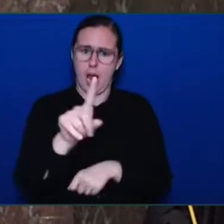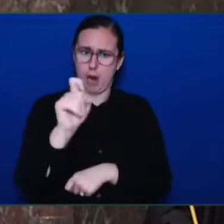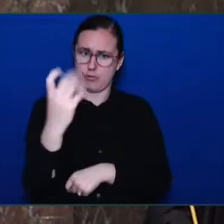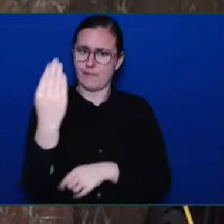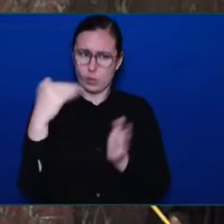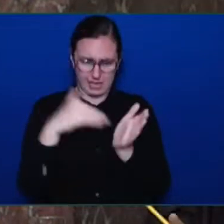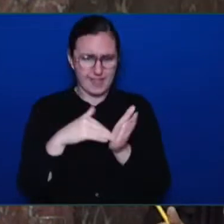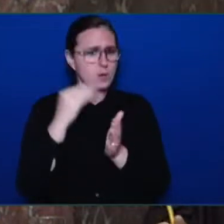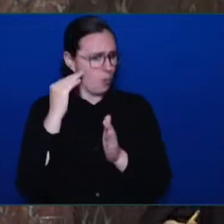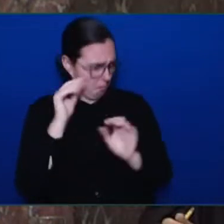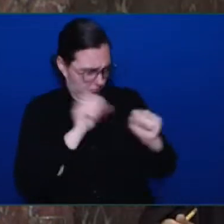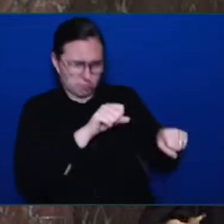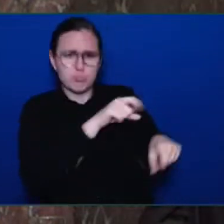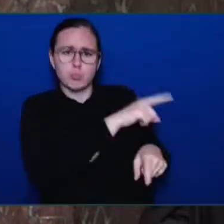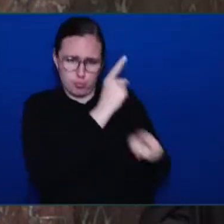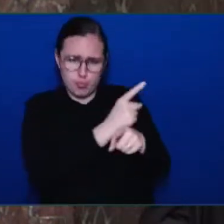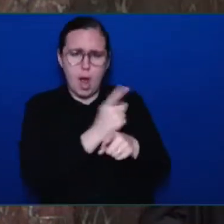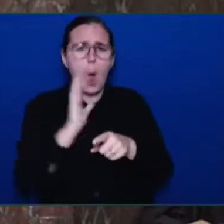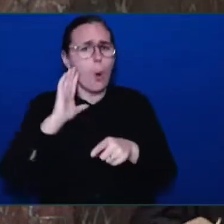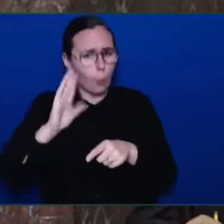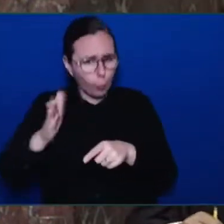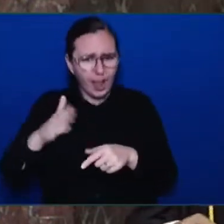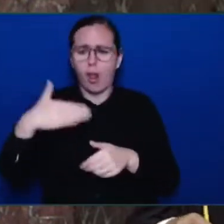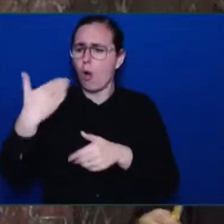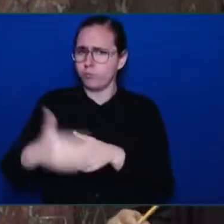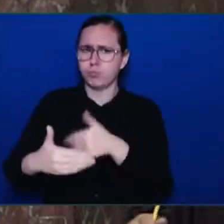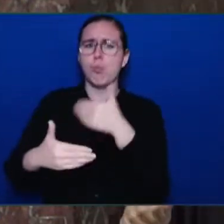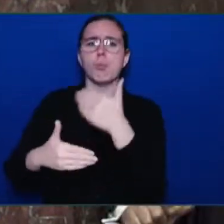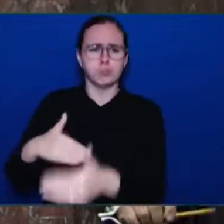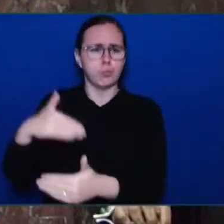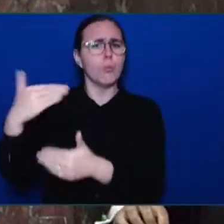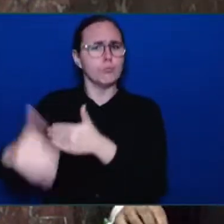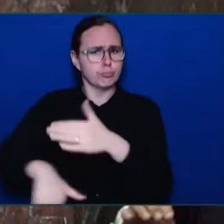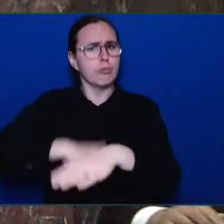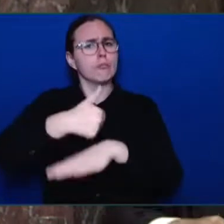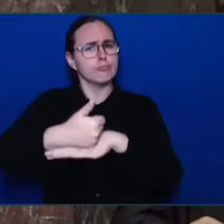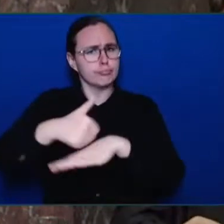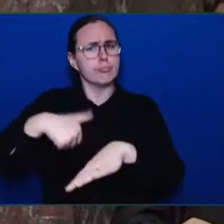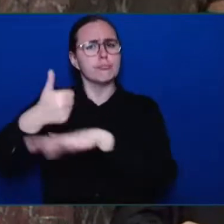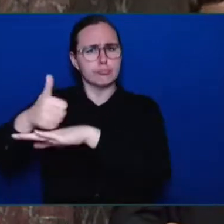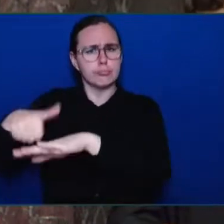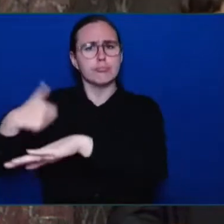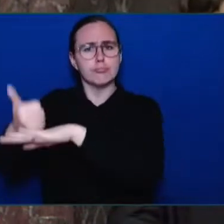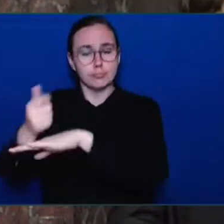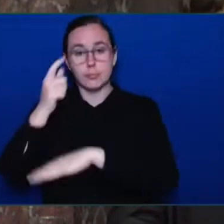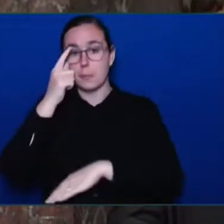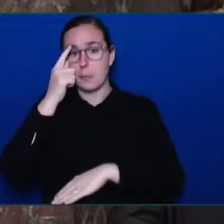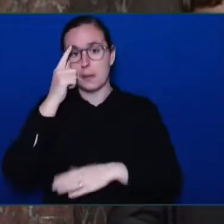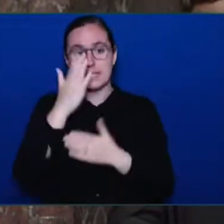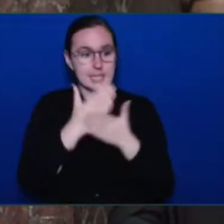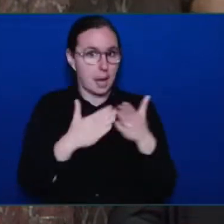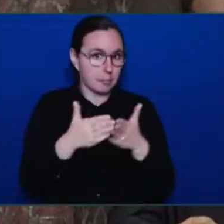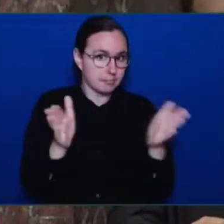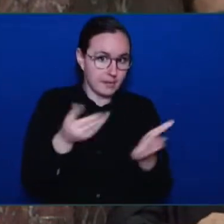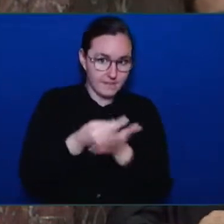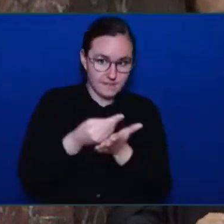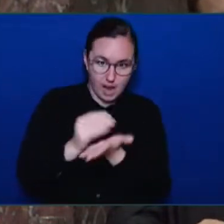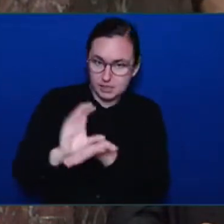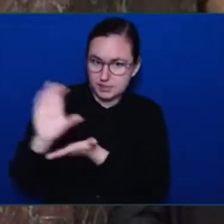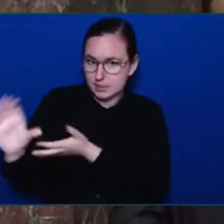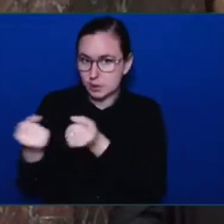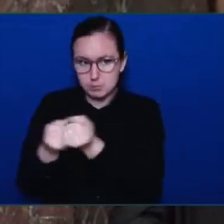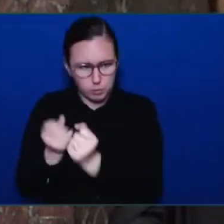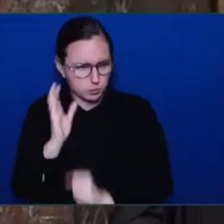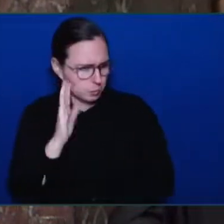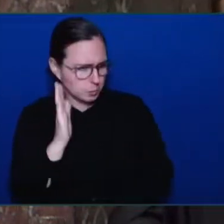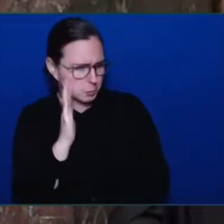a portion of those planned as publicly funded homes. So, for example, Mr. Speaker, we are on track